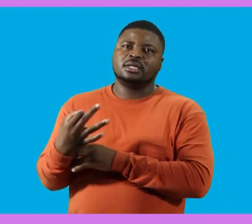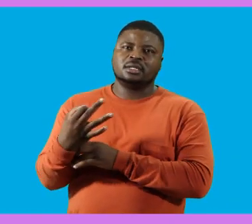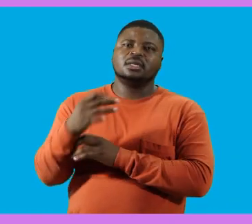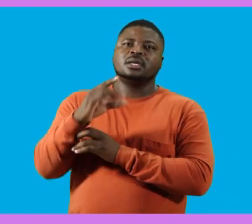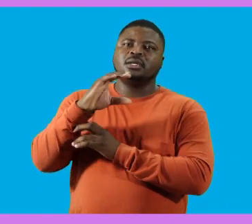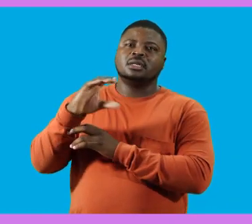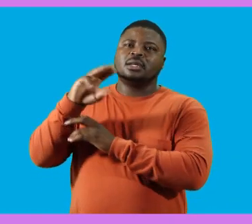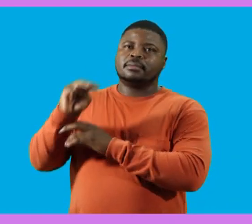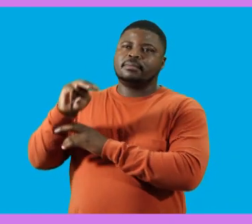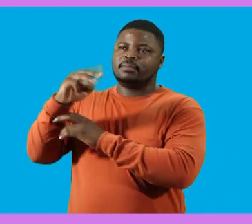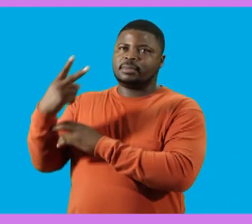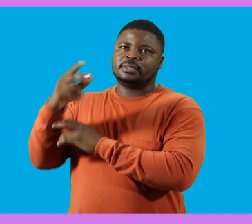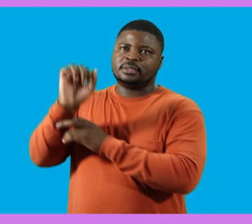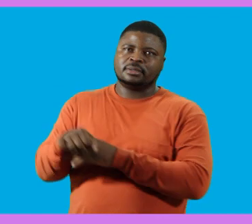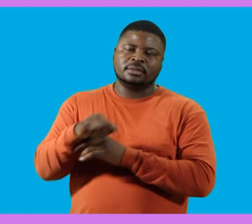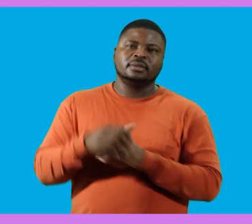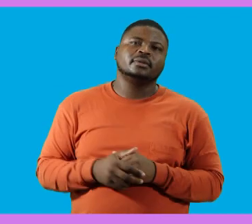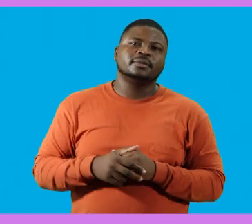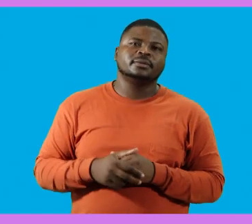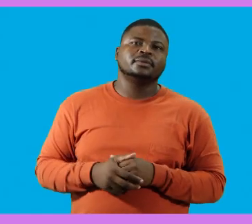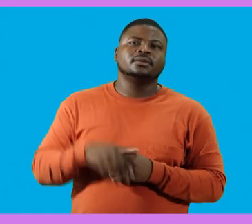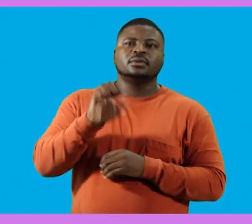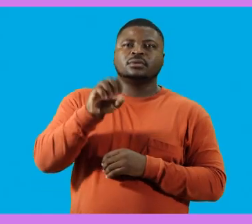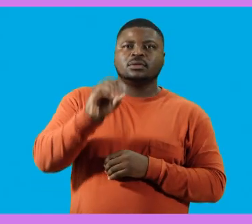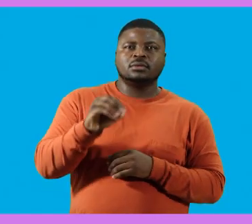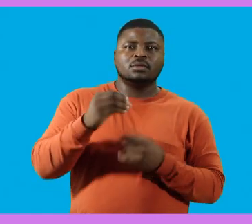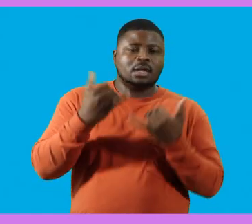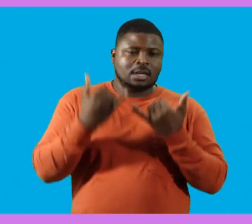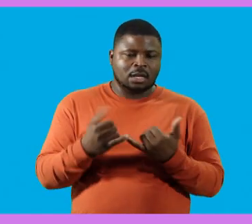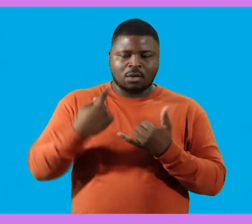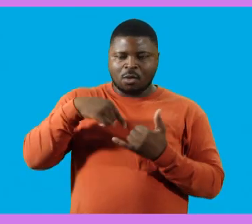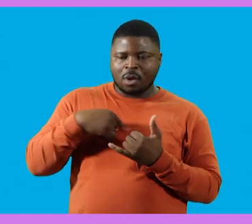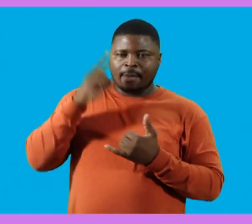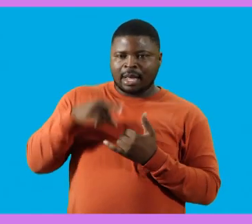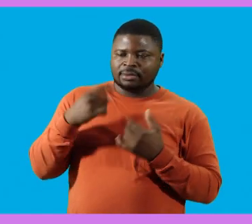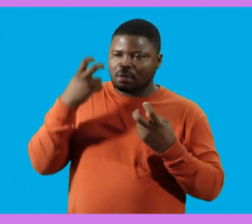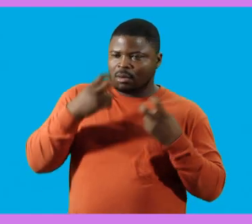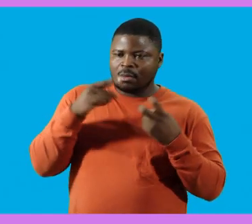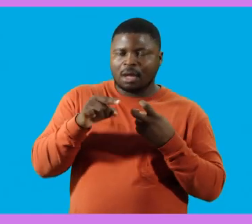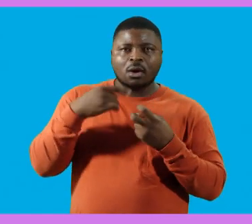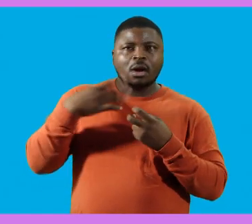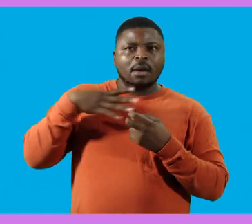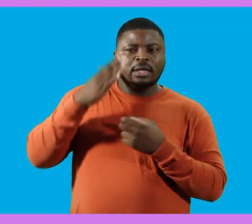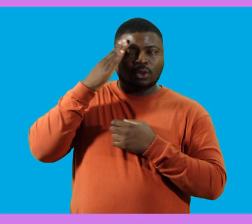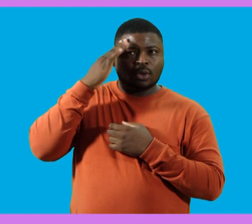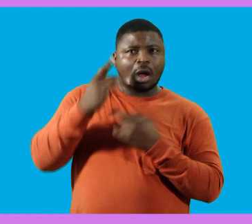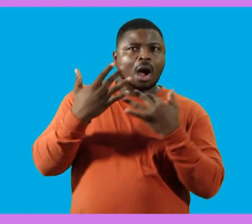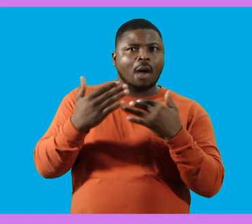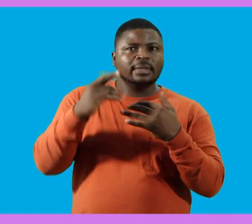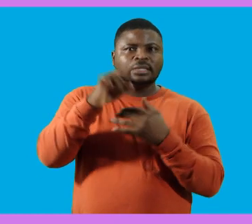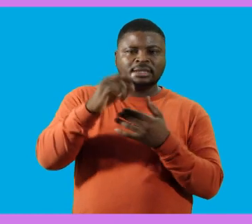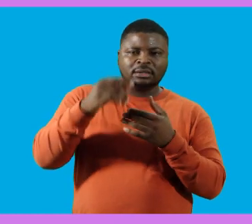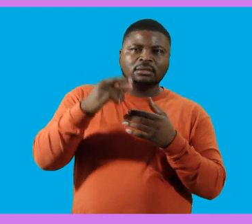17,43 square meters. Now we want to figure out how many tins of paint are we going to